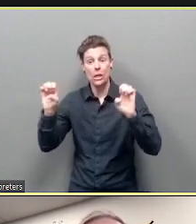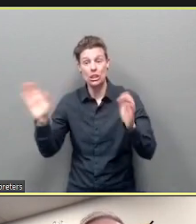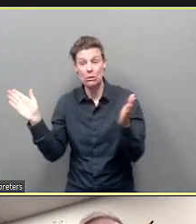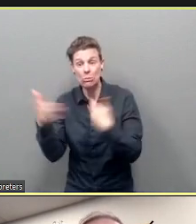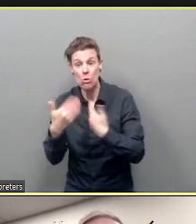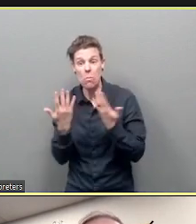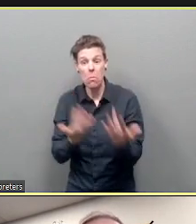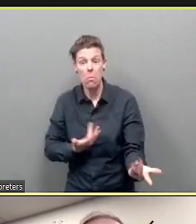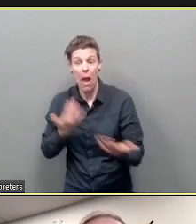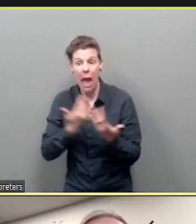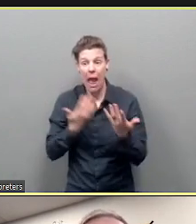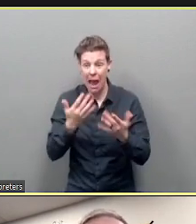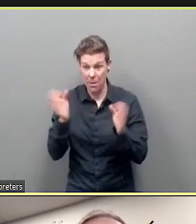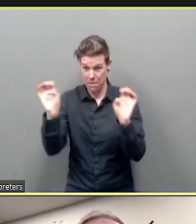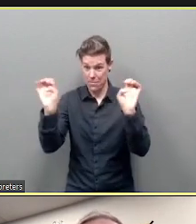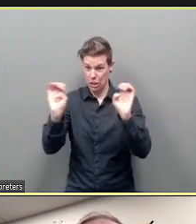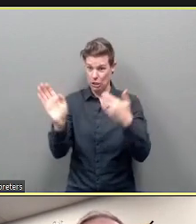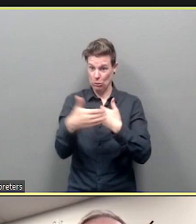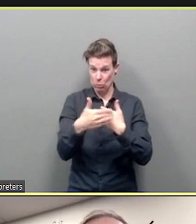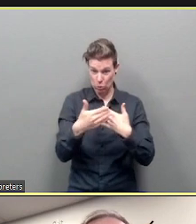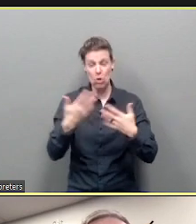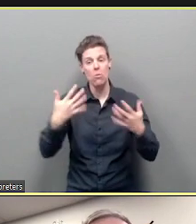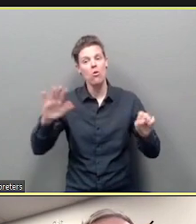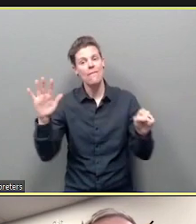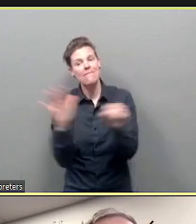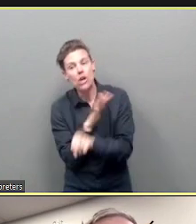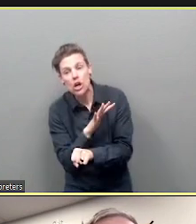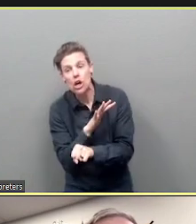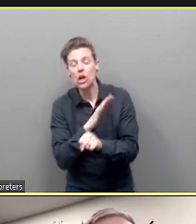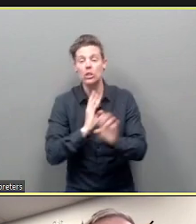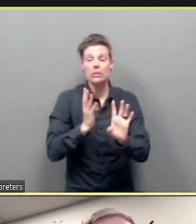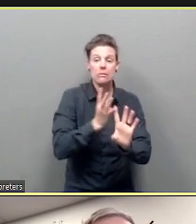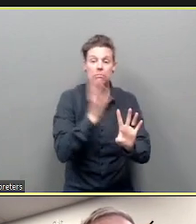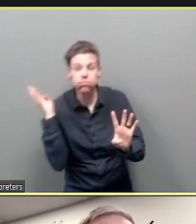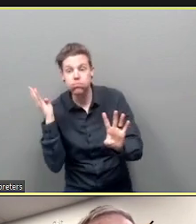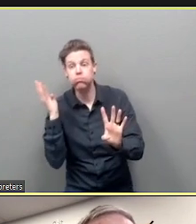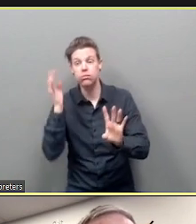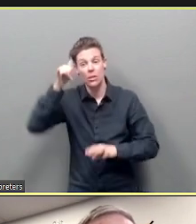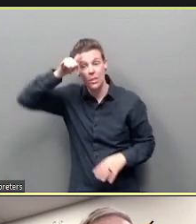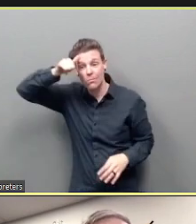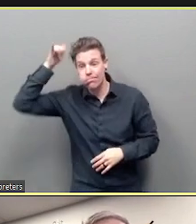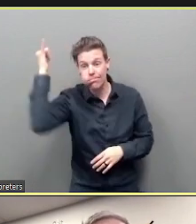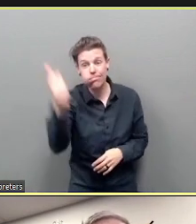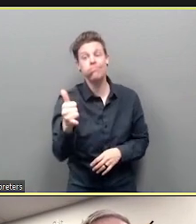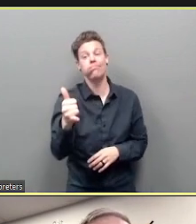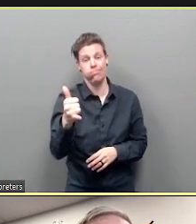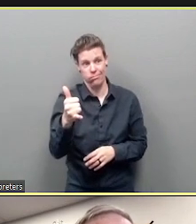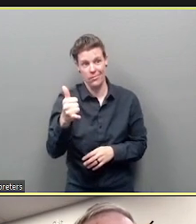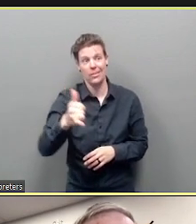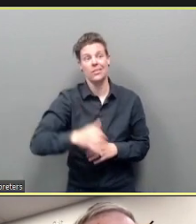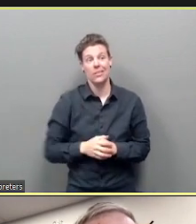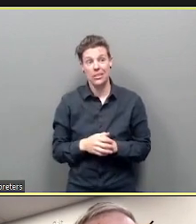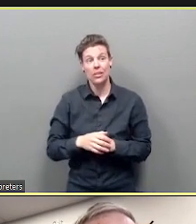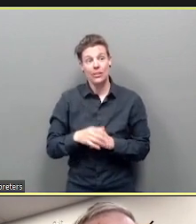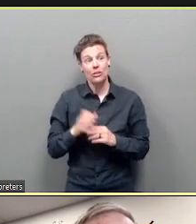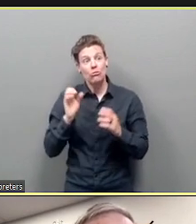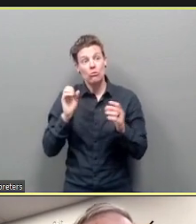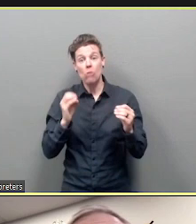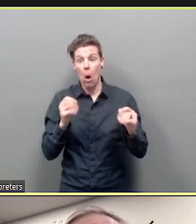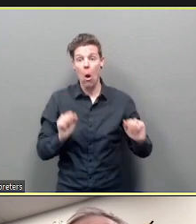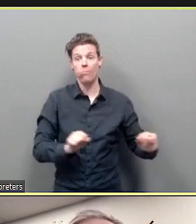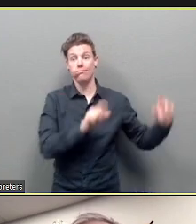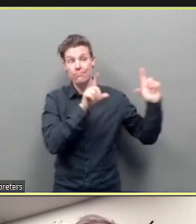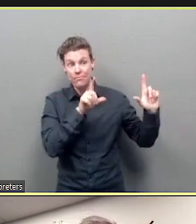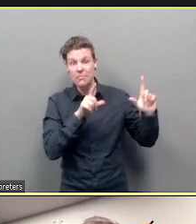care. Next slide shows you why you shouldn't be overly reassured. The available number of COVID ICU